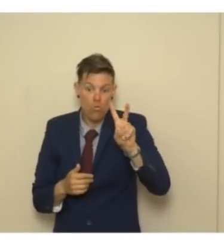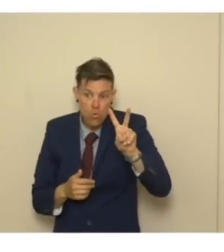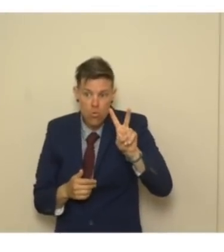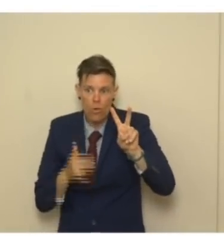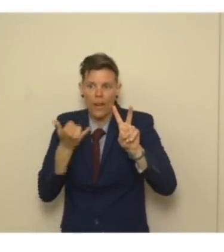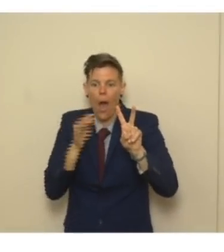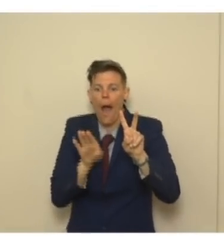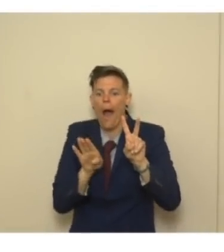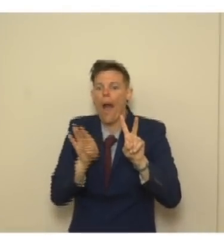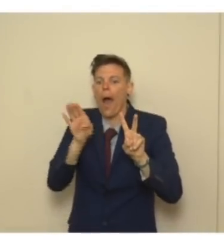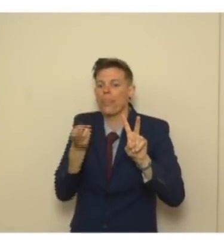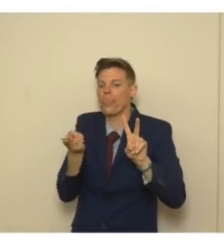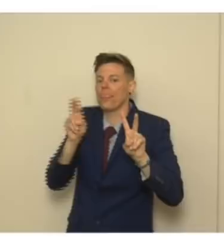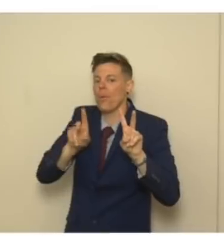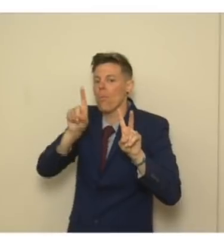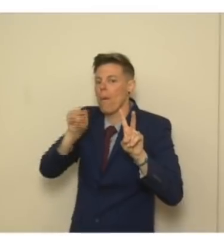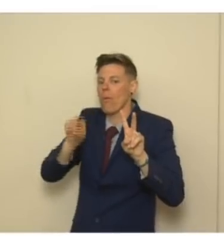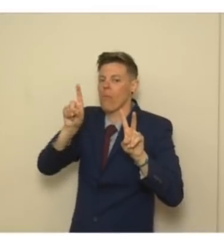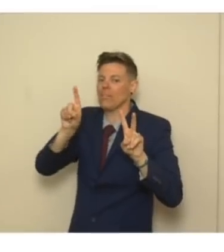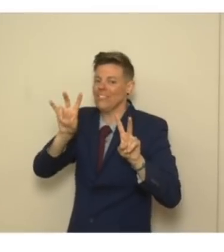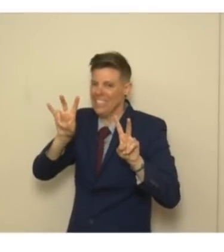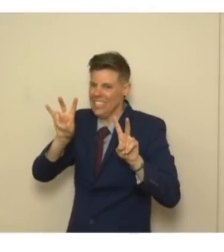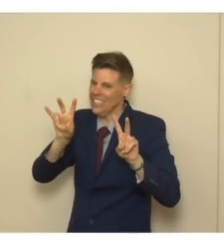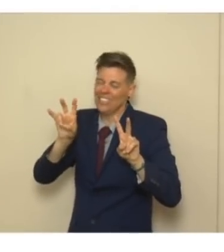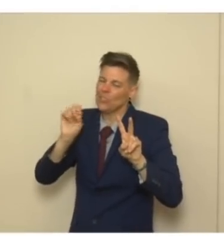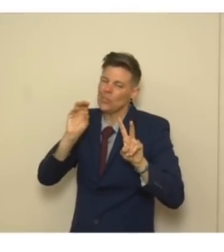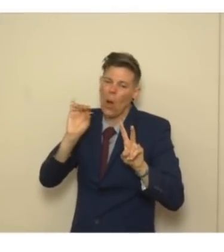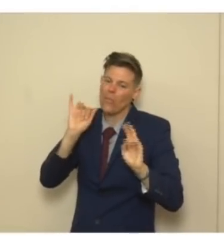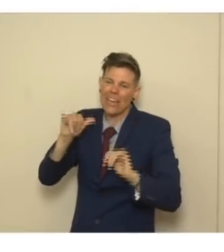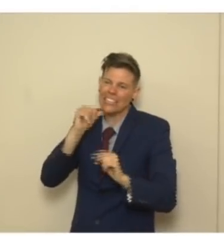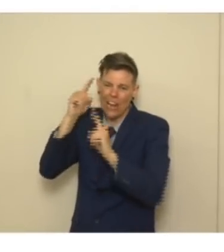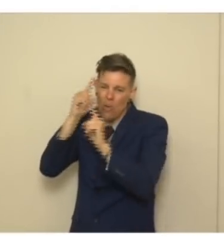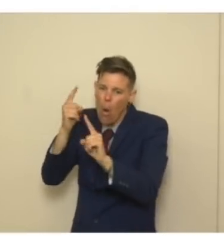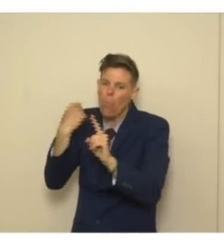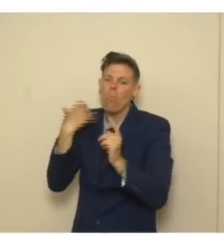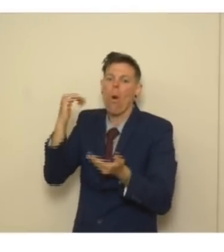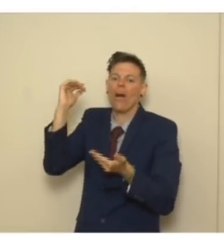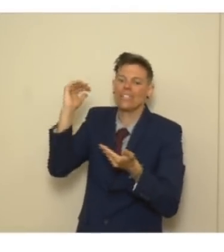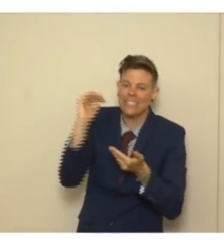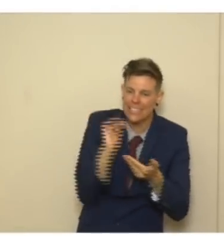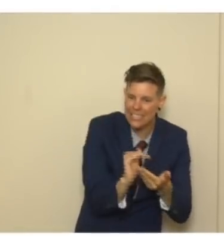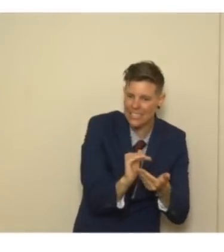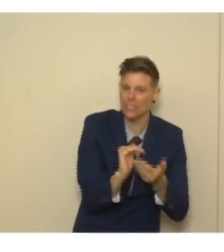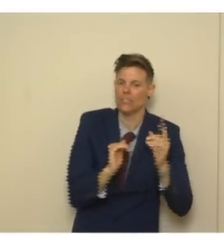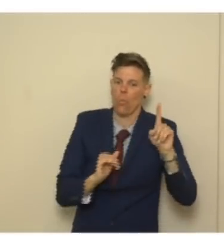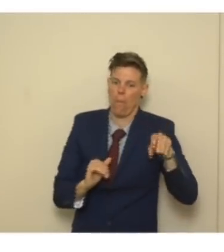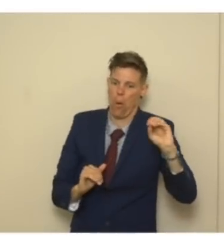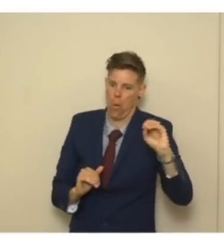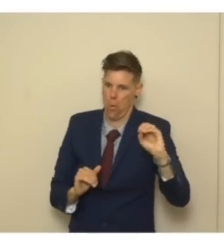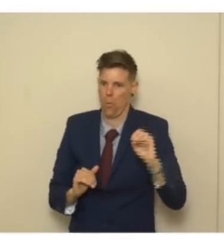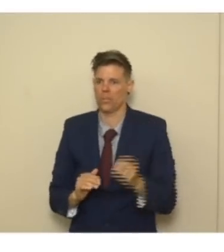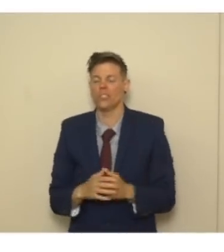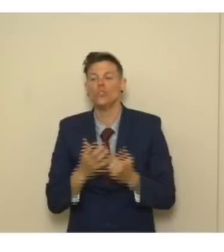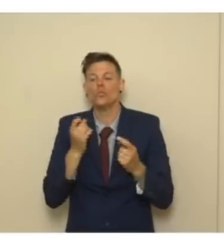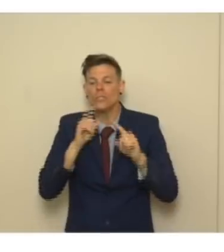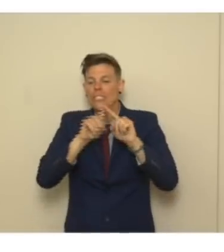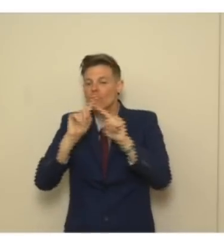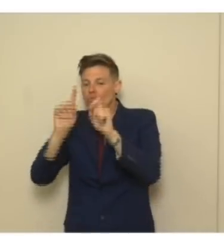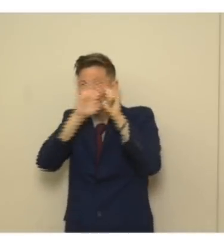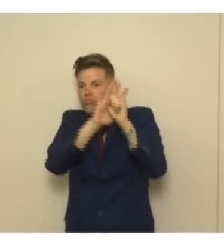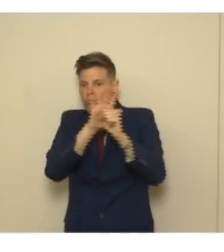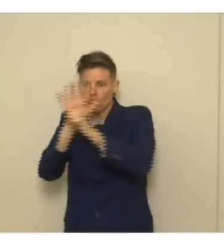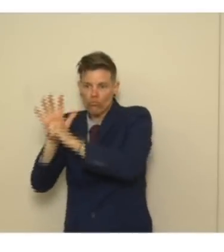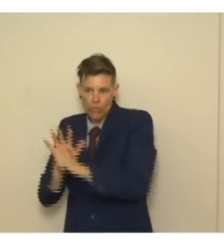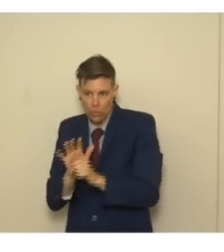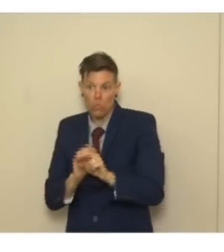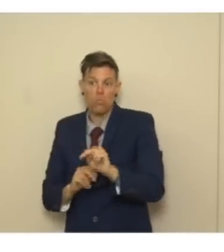of our regions, the Northwest is still the only one that has stayed below target